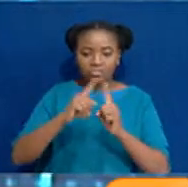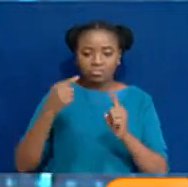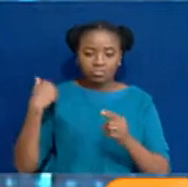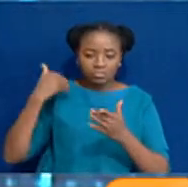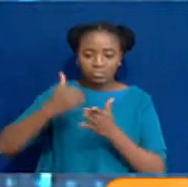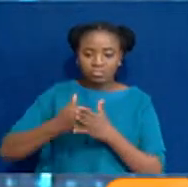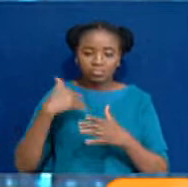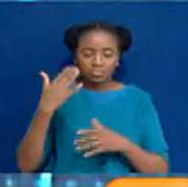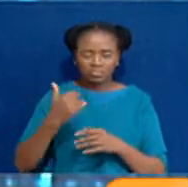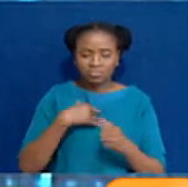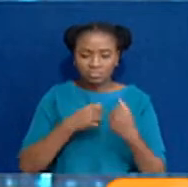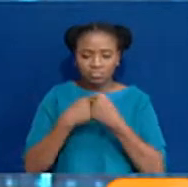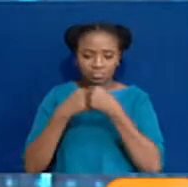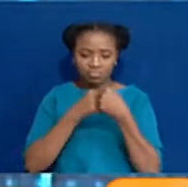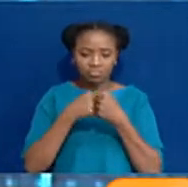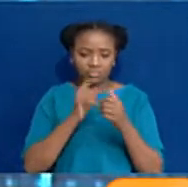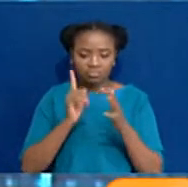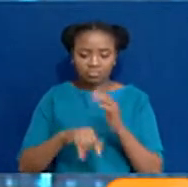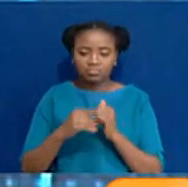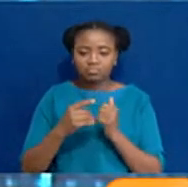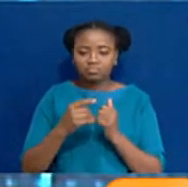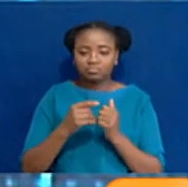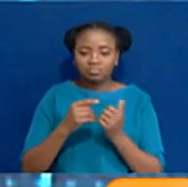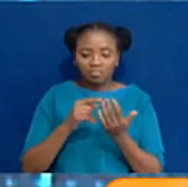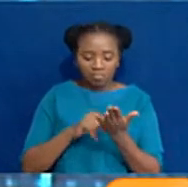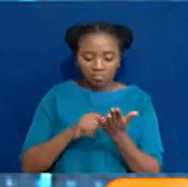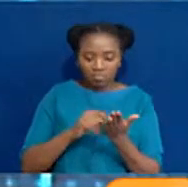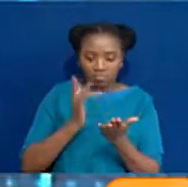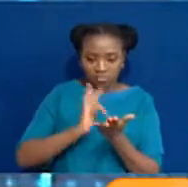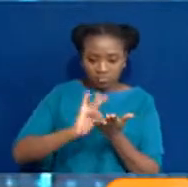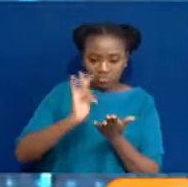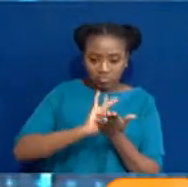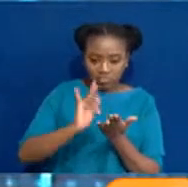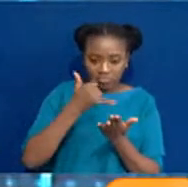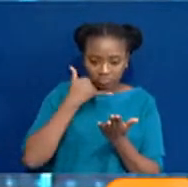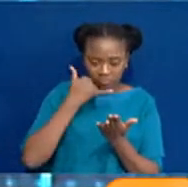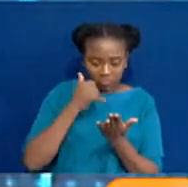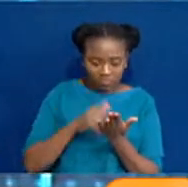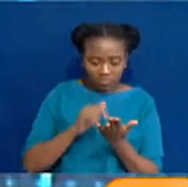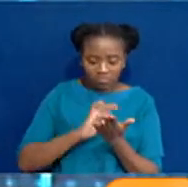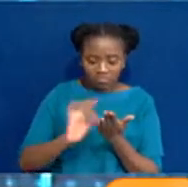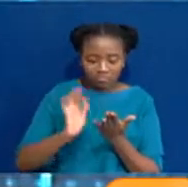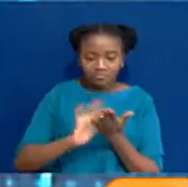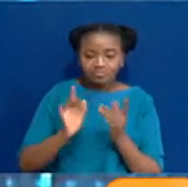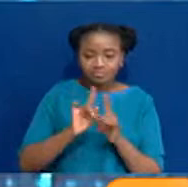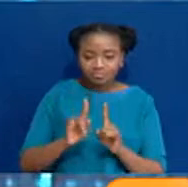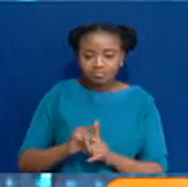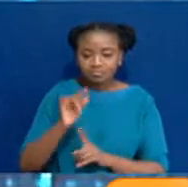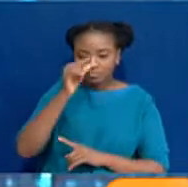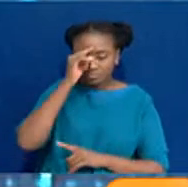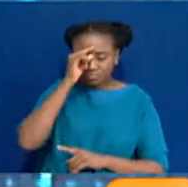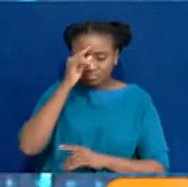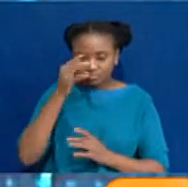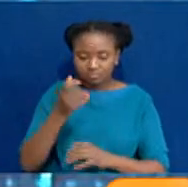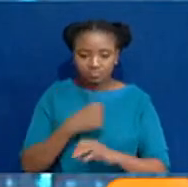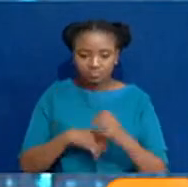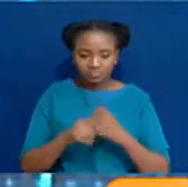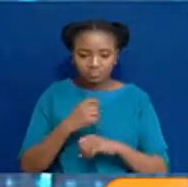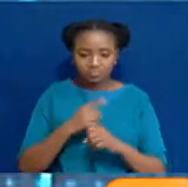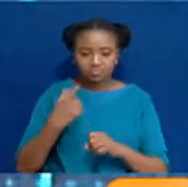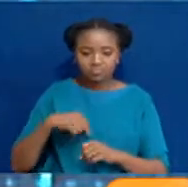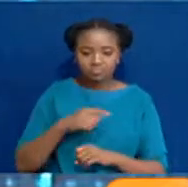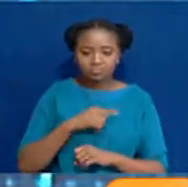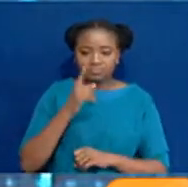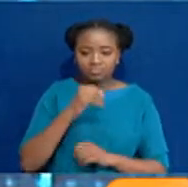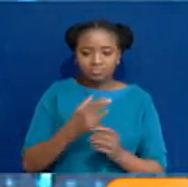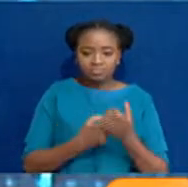of smart-enabled phones in the market. So as government, again, consciously, deliberately, and proactively, we have partnered